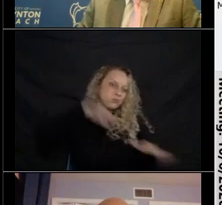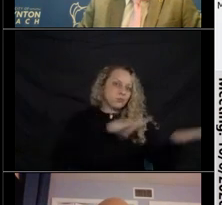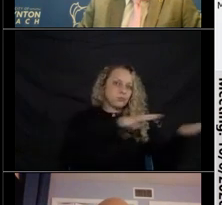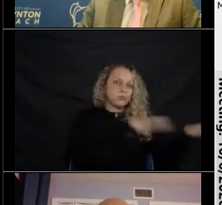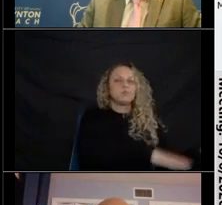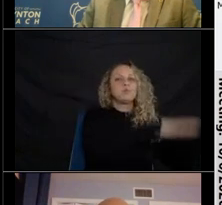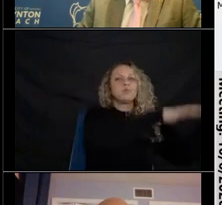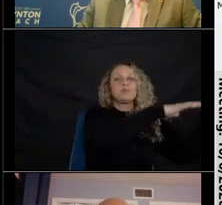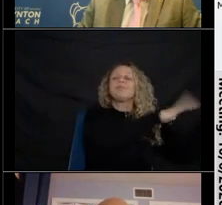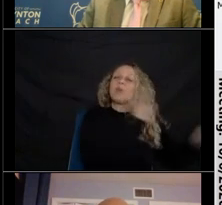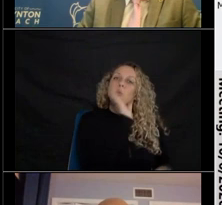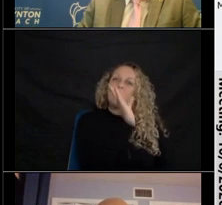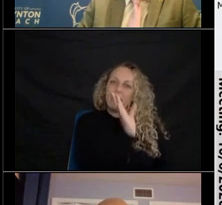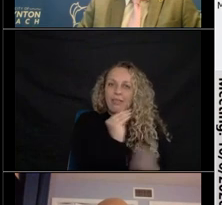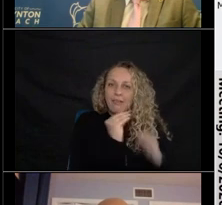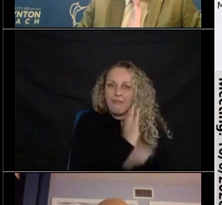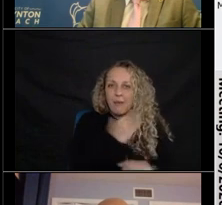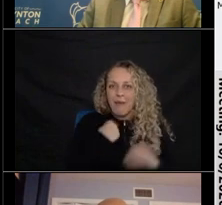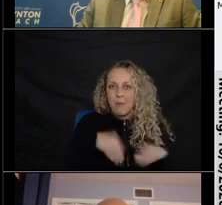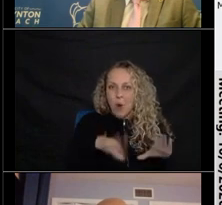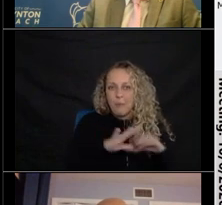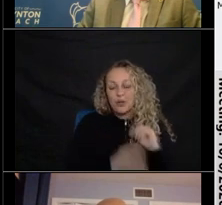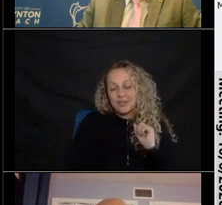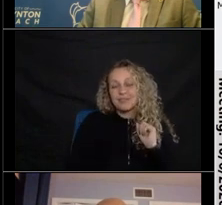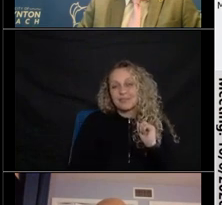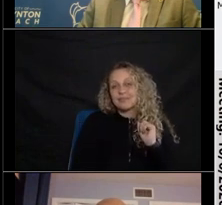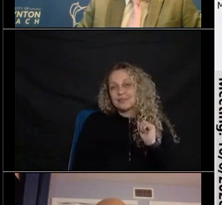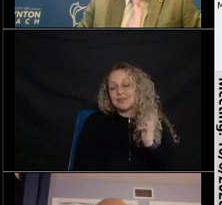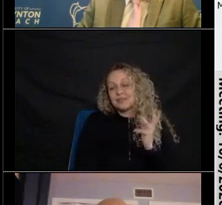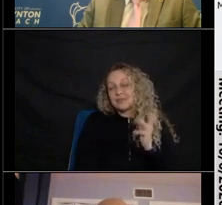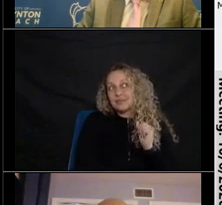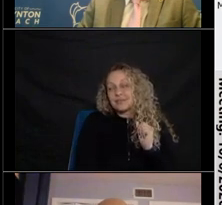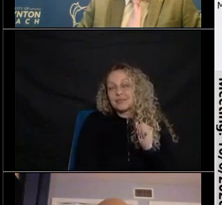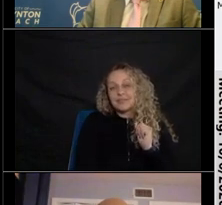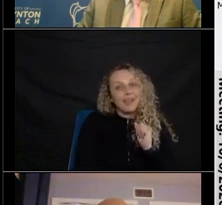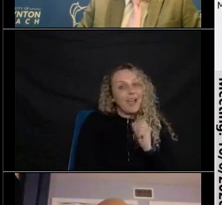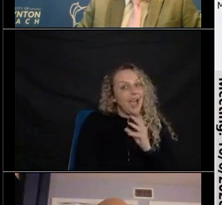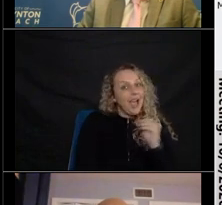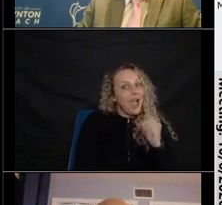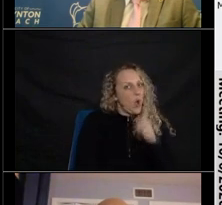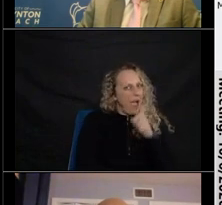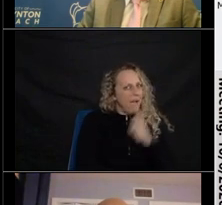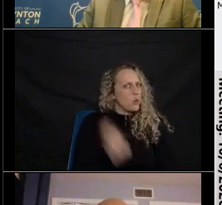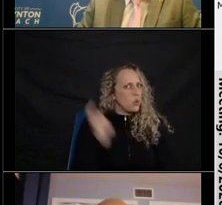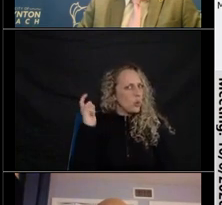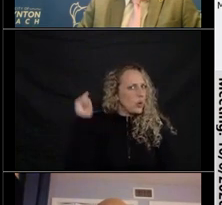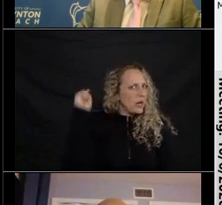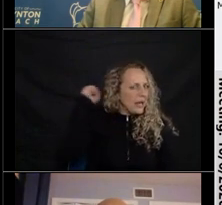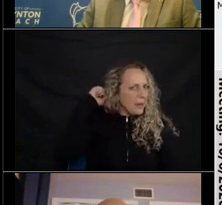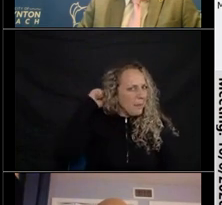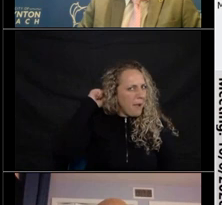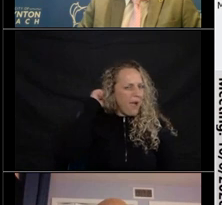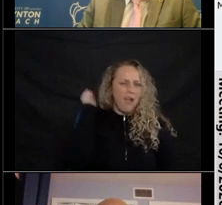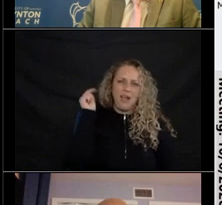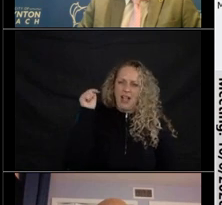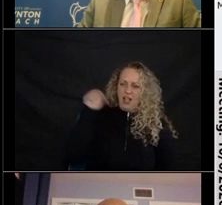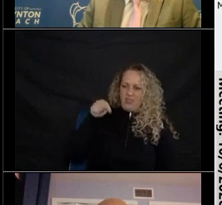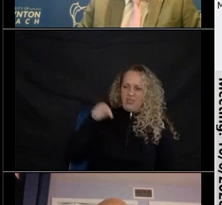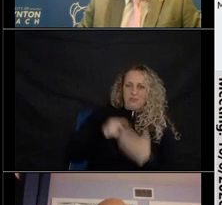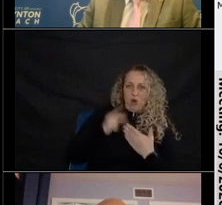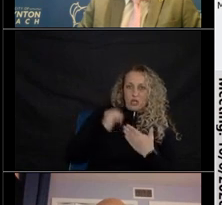I think so. Now, you know, and you have to keep in mind that this